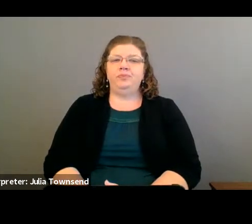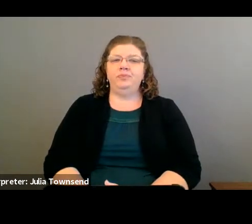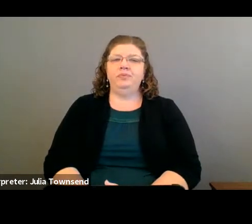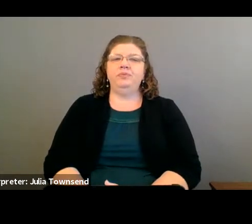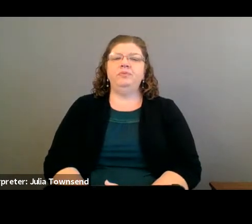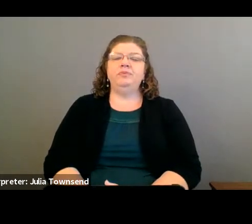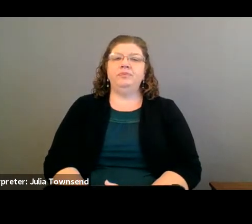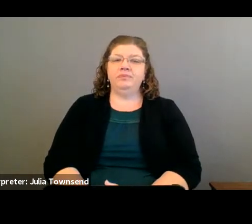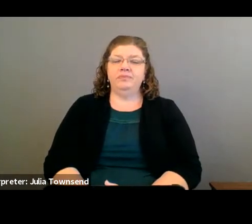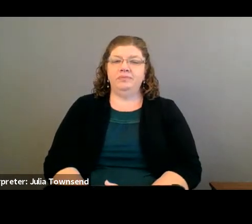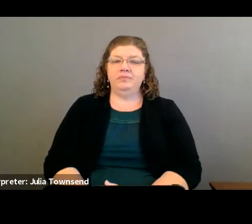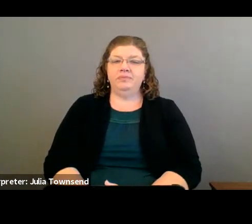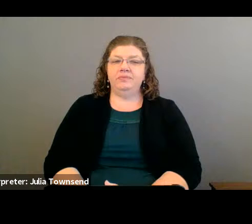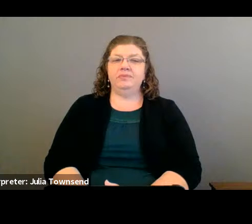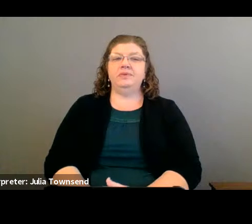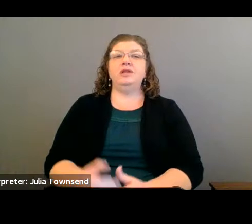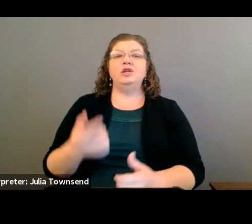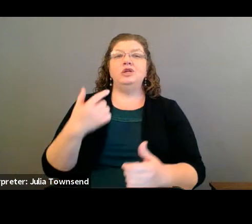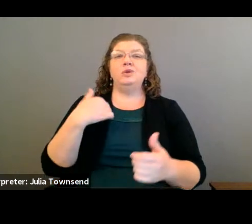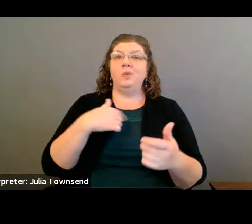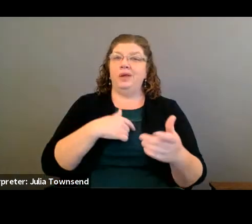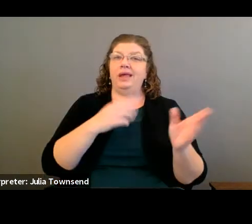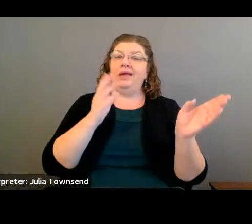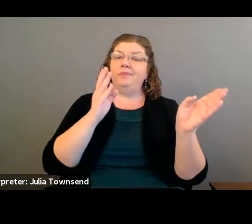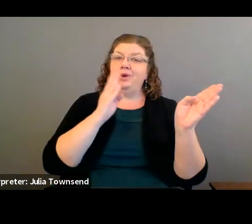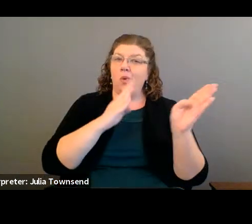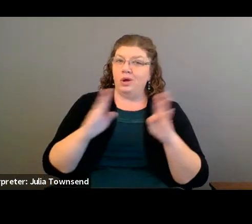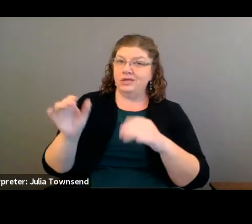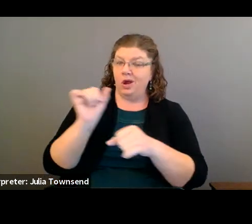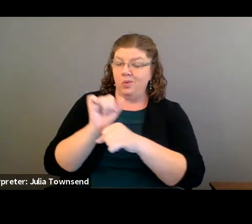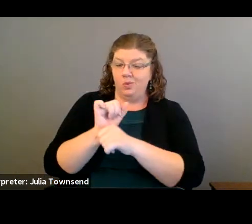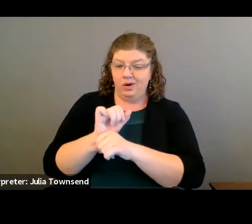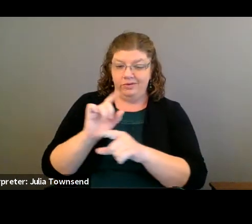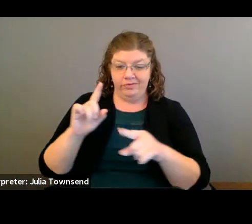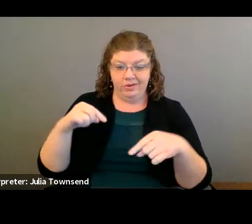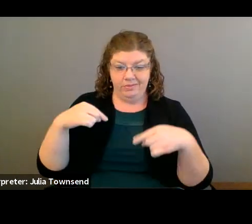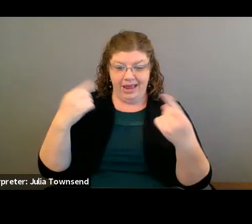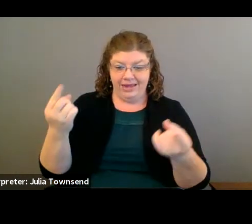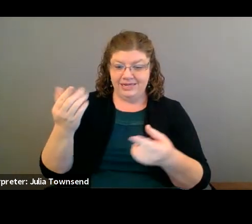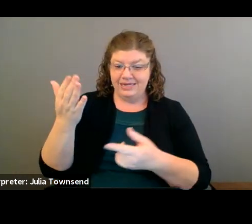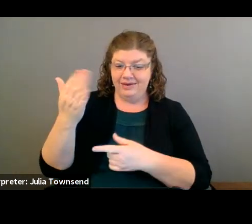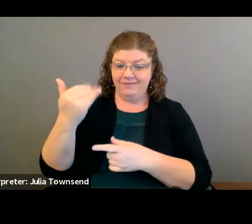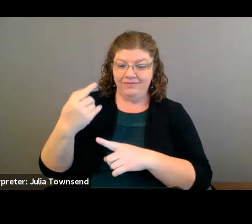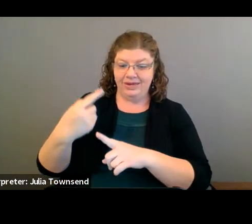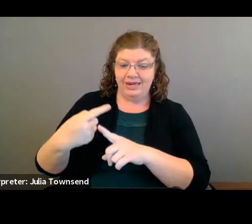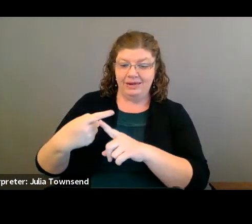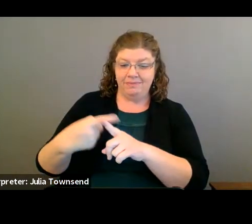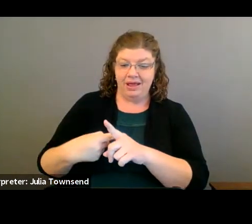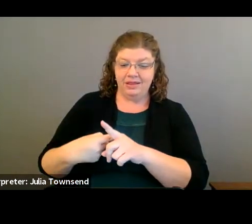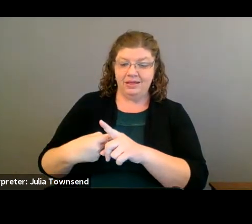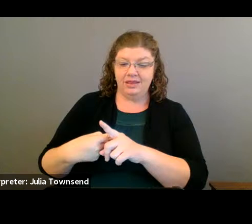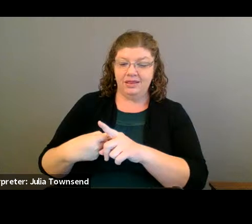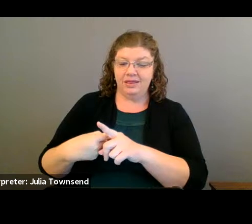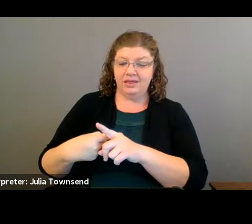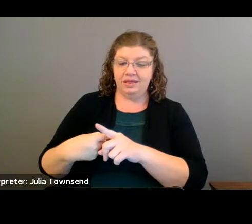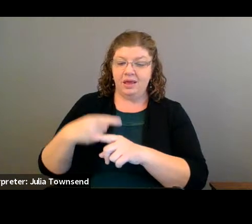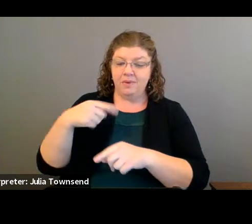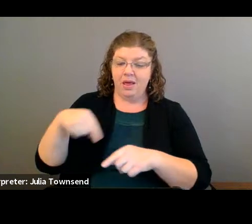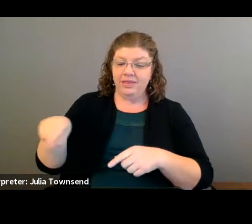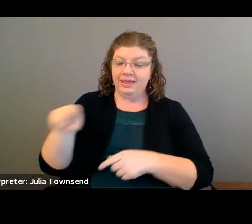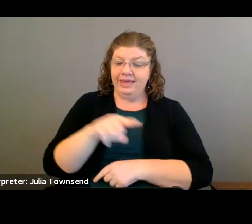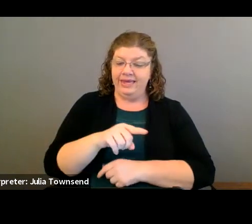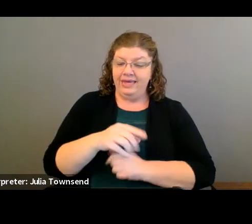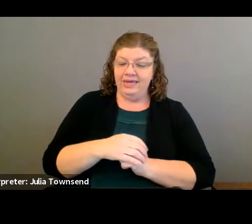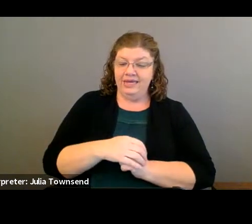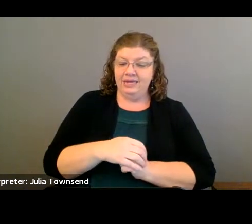Again, we organize our work and have for the past 15 months around these drivers, making sure that